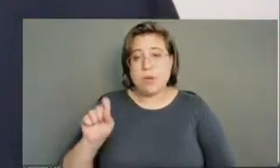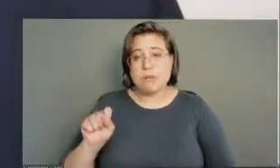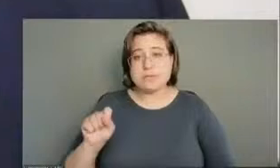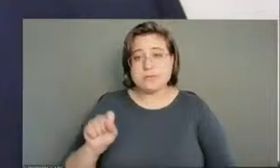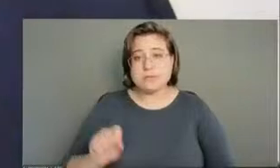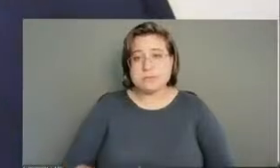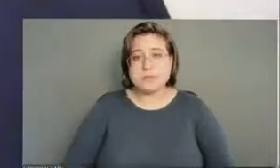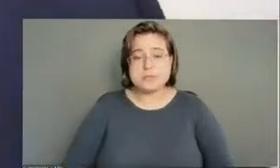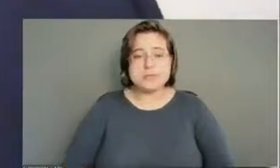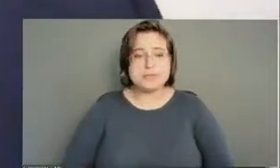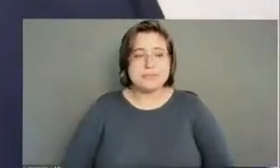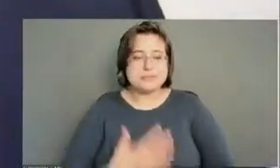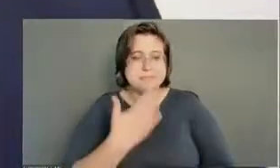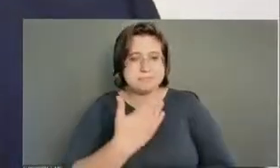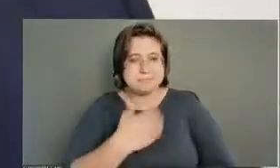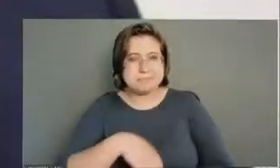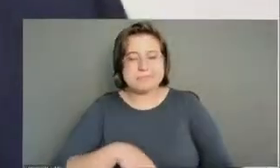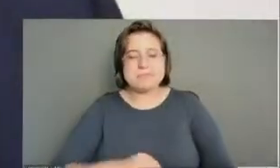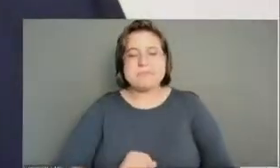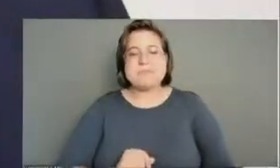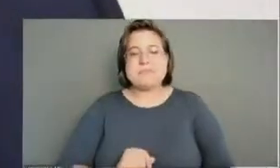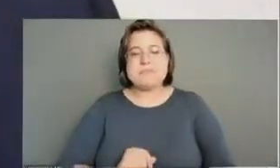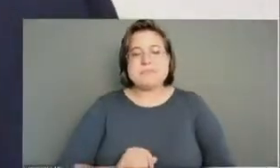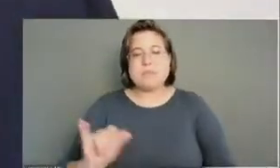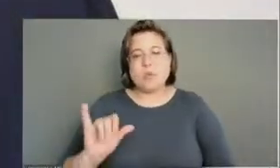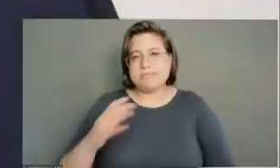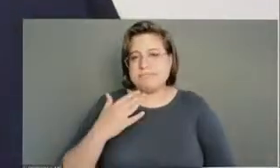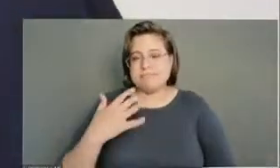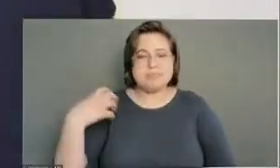yours. Thank you, Madam Chair, and thank you,